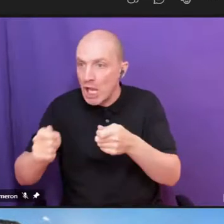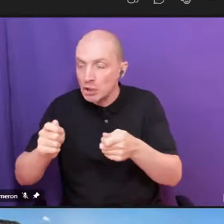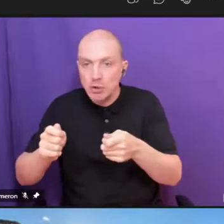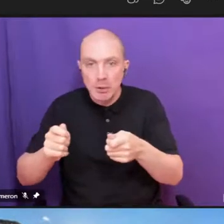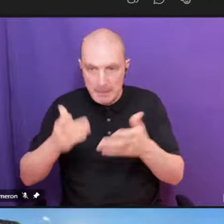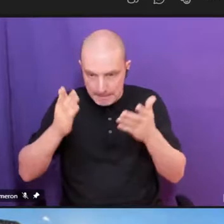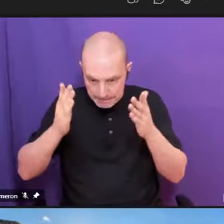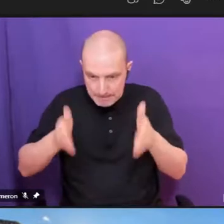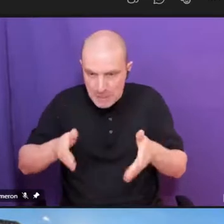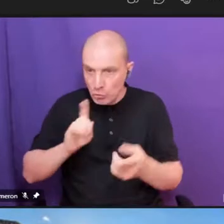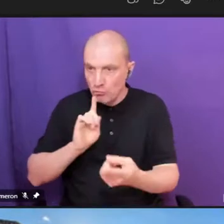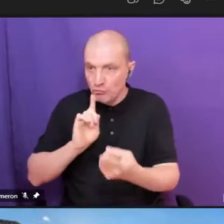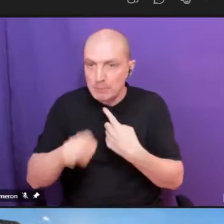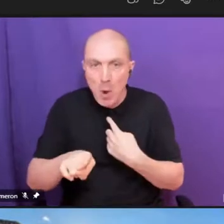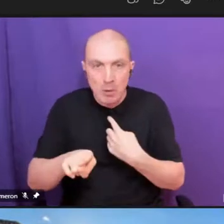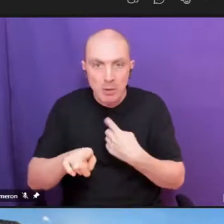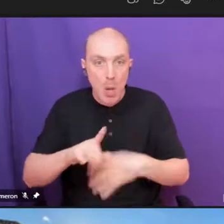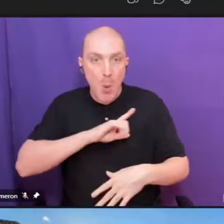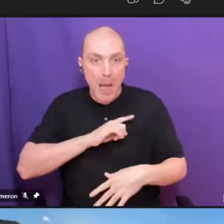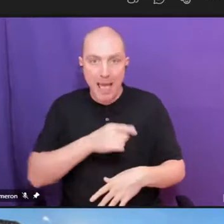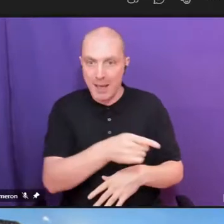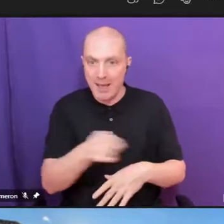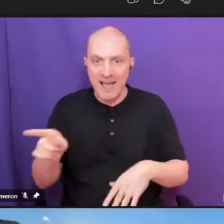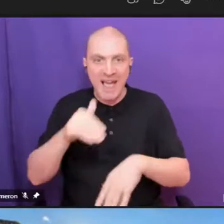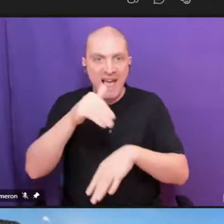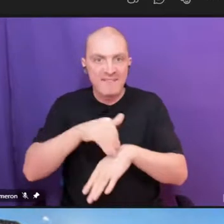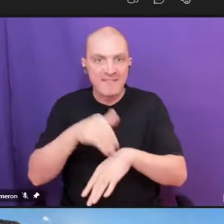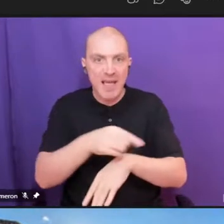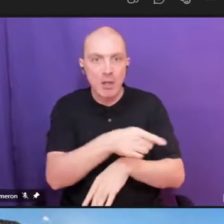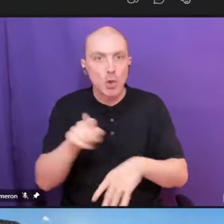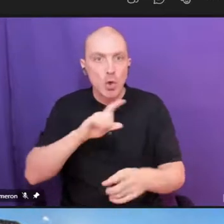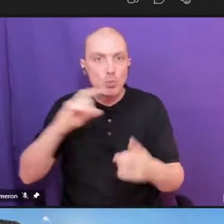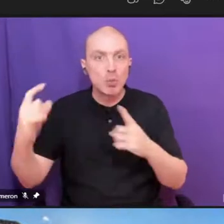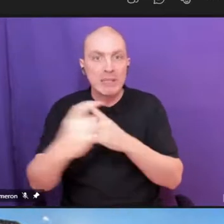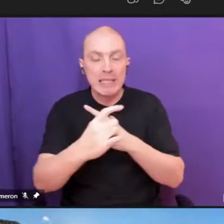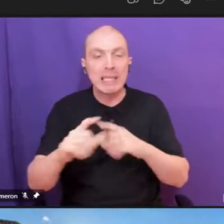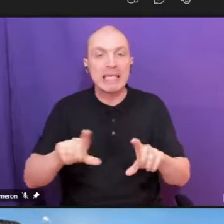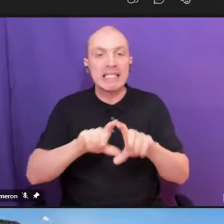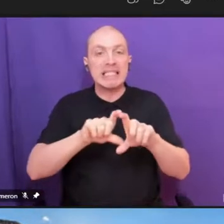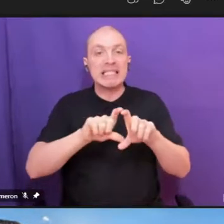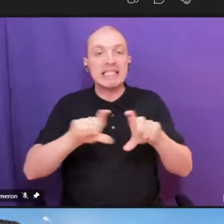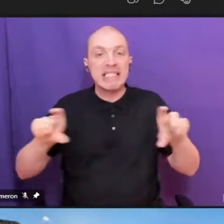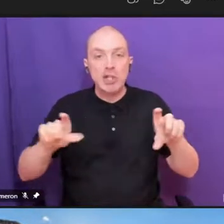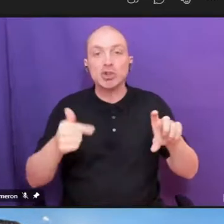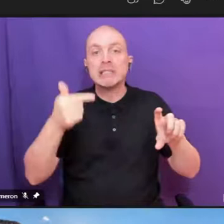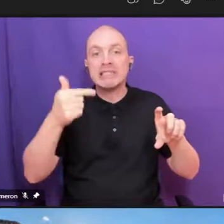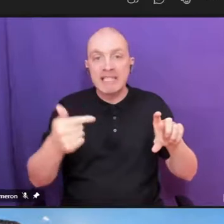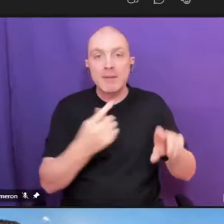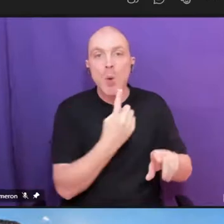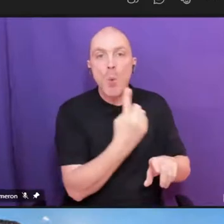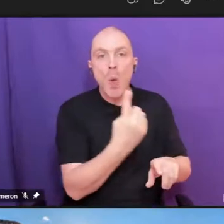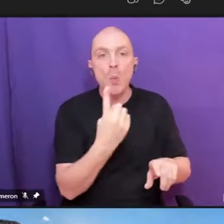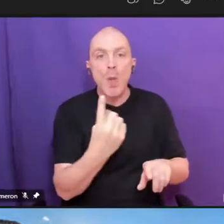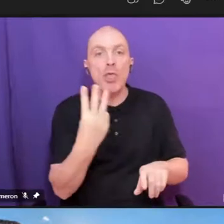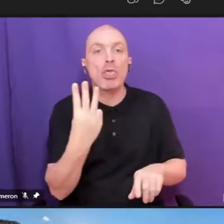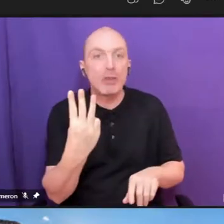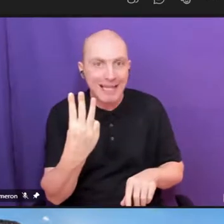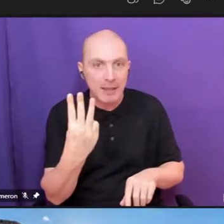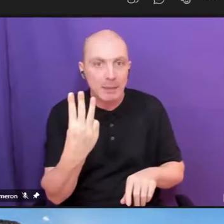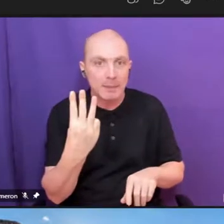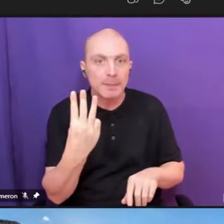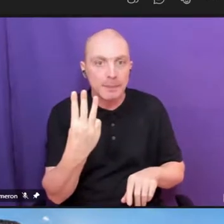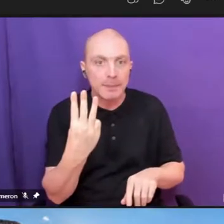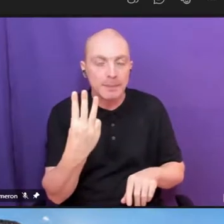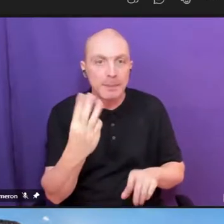communities. Moving on to section 7, that will be 113 in your papers. This gets us to resources and governance.